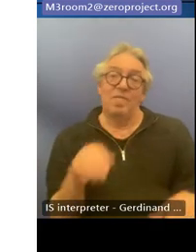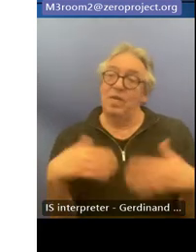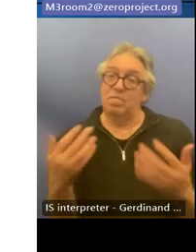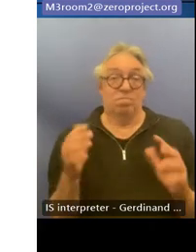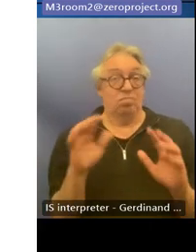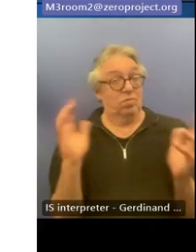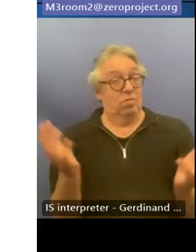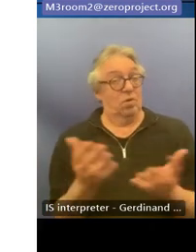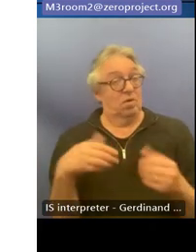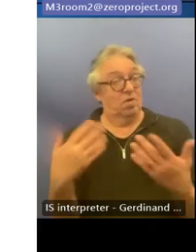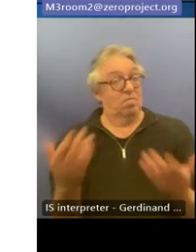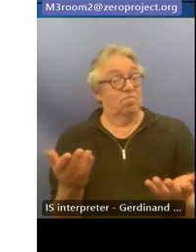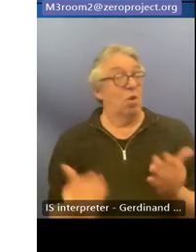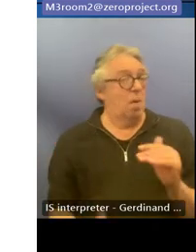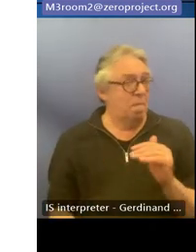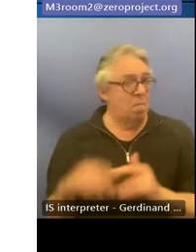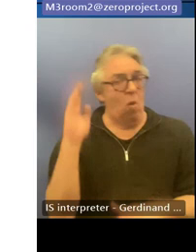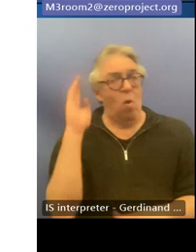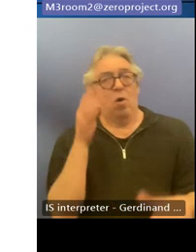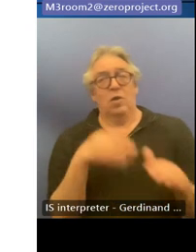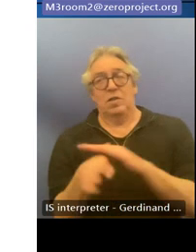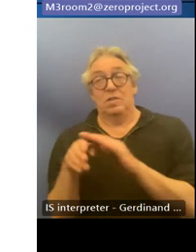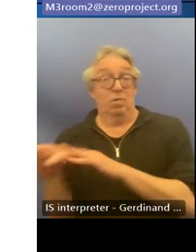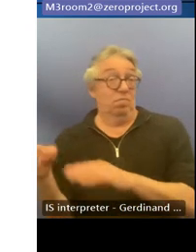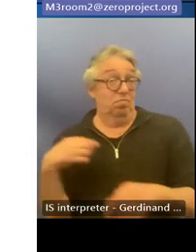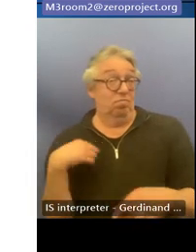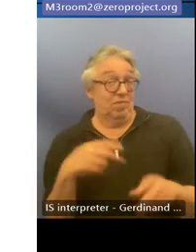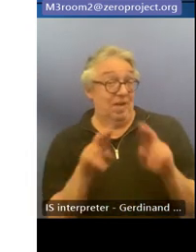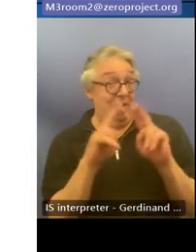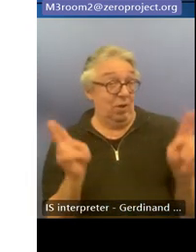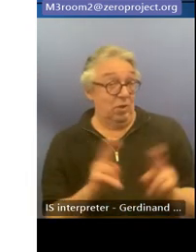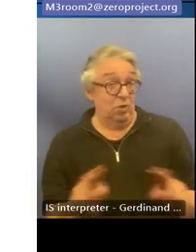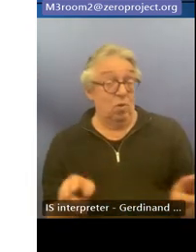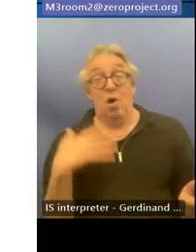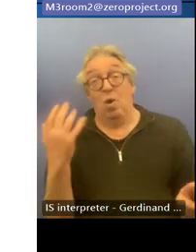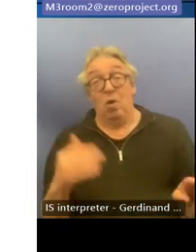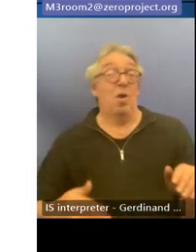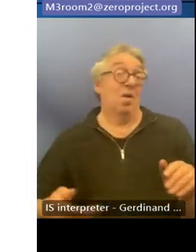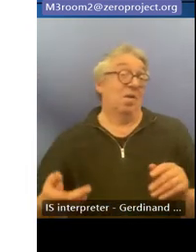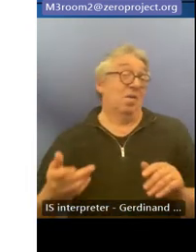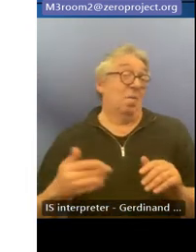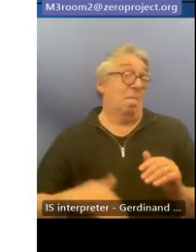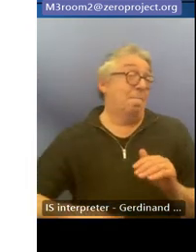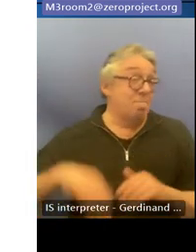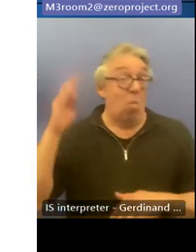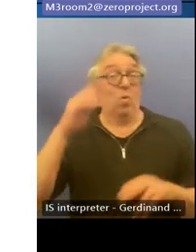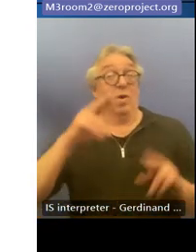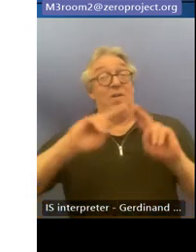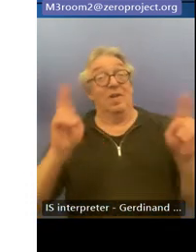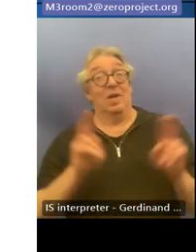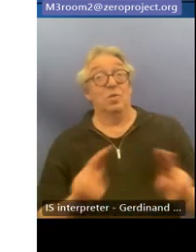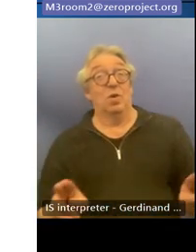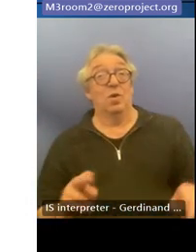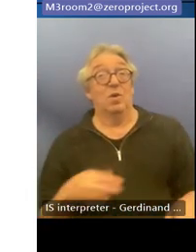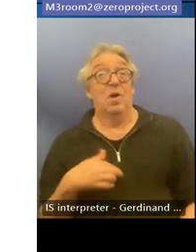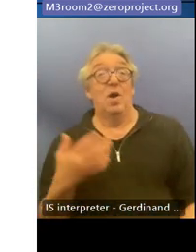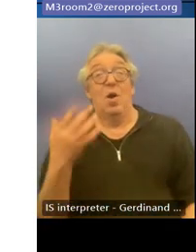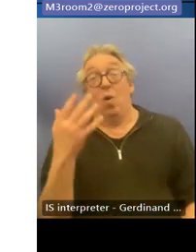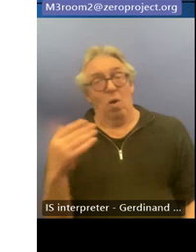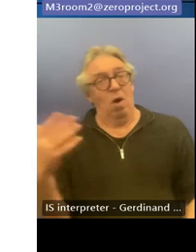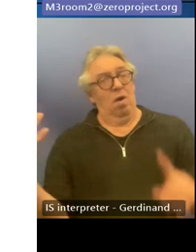world, around the globe. We are international, we want to make it more international. And we want to achieve the most accessibility